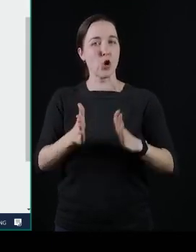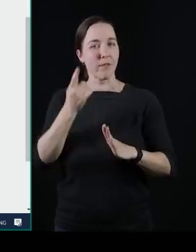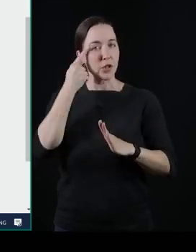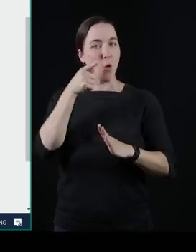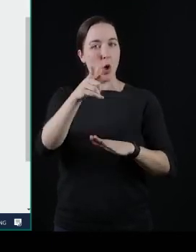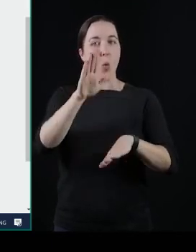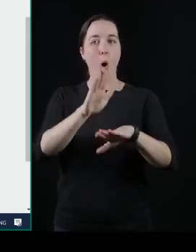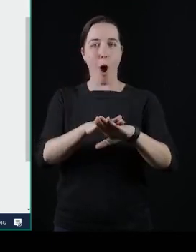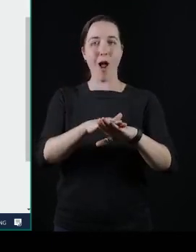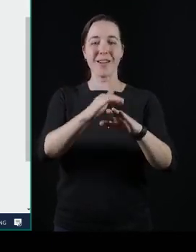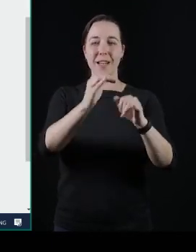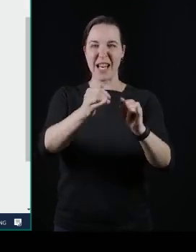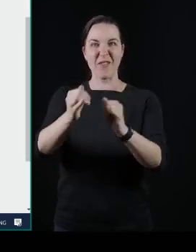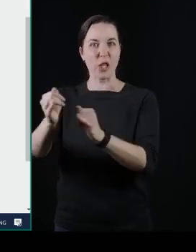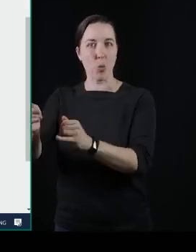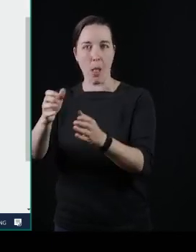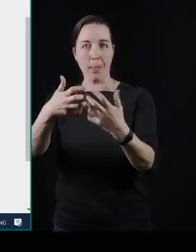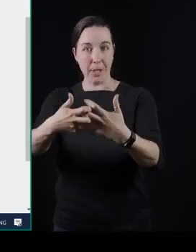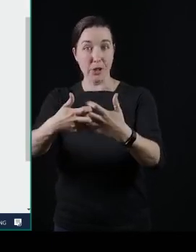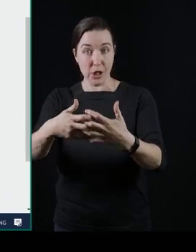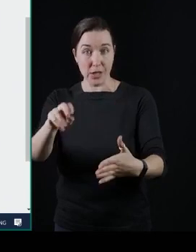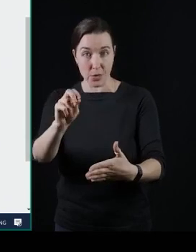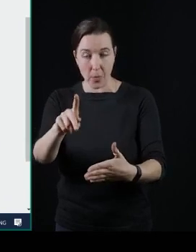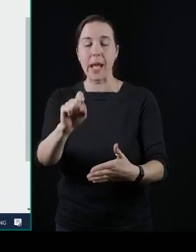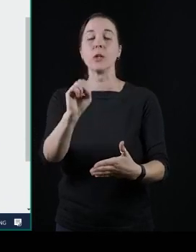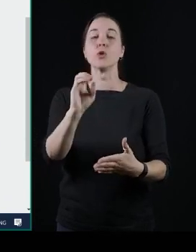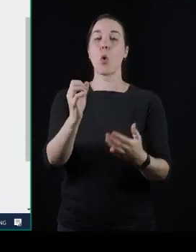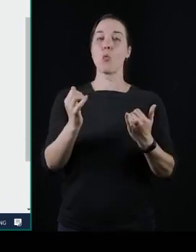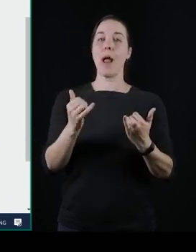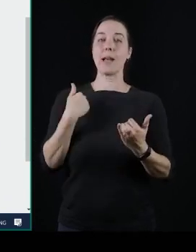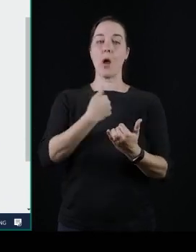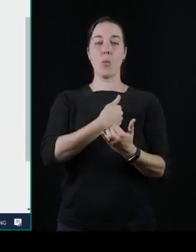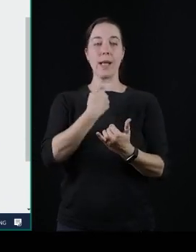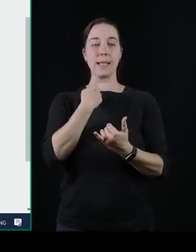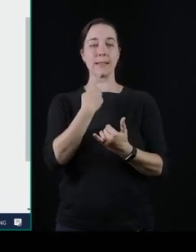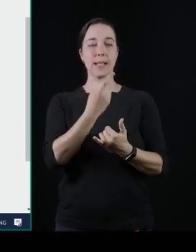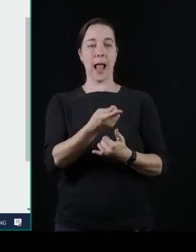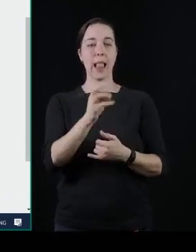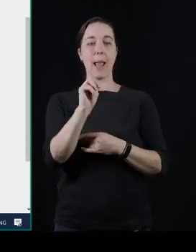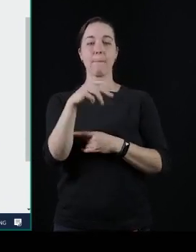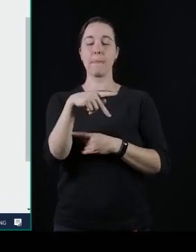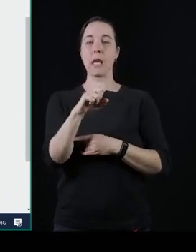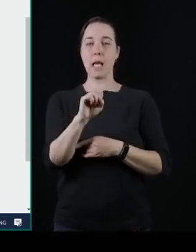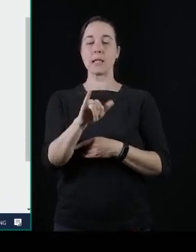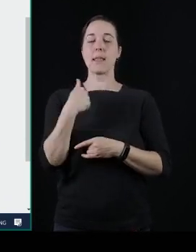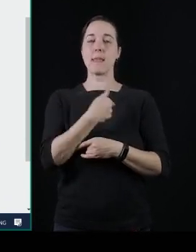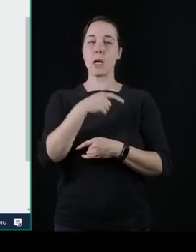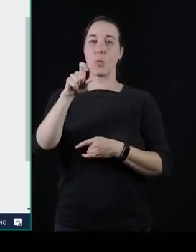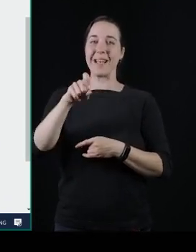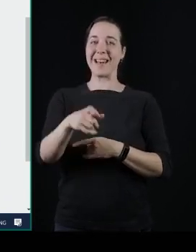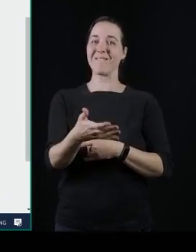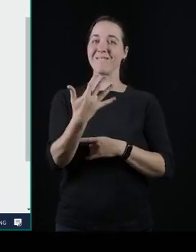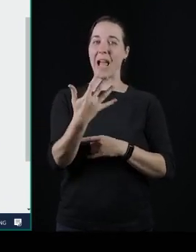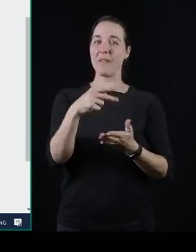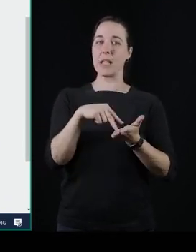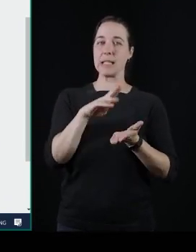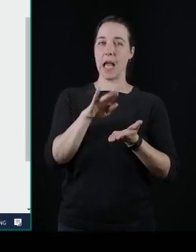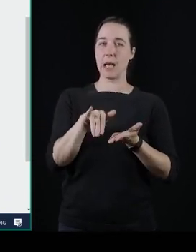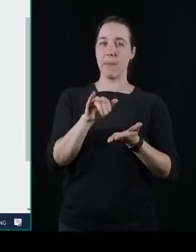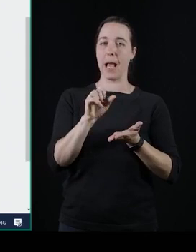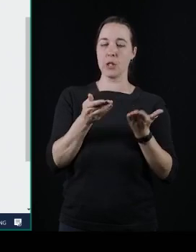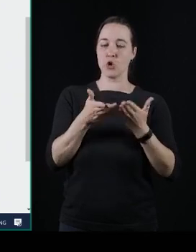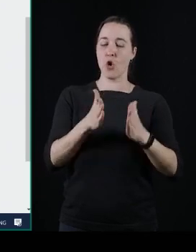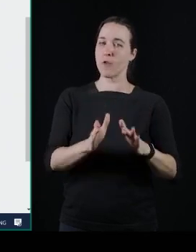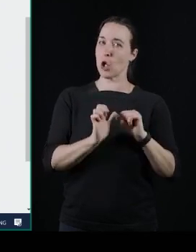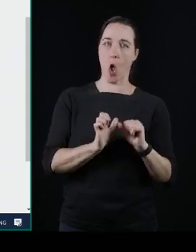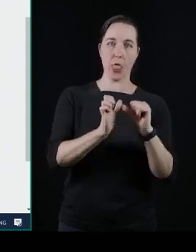for you on the virtual machines, right? So right now we say to NPS that we need 5 standby